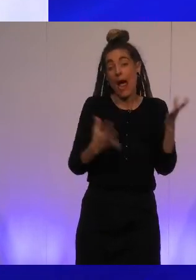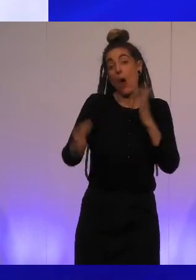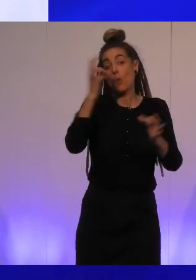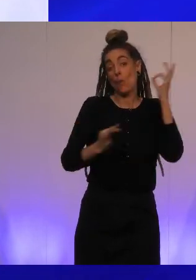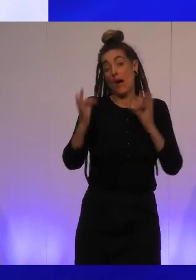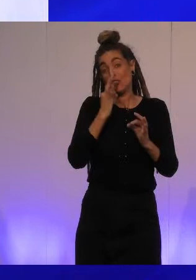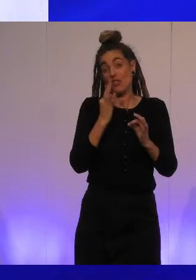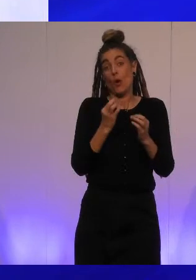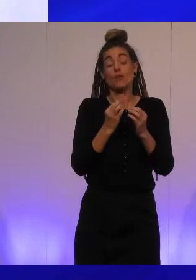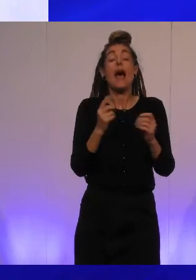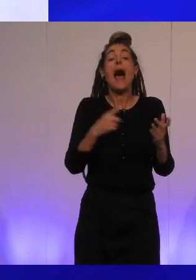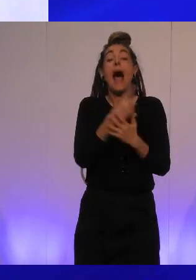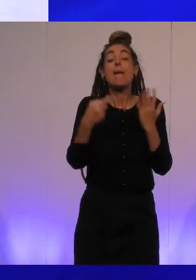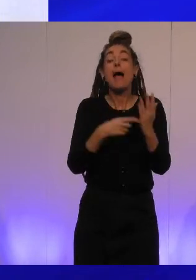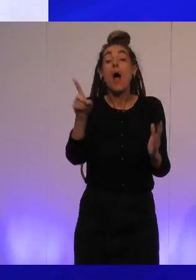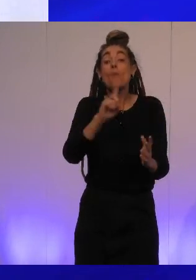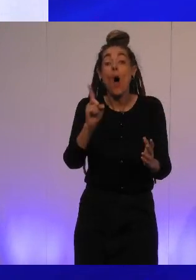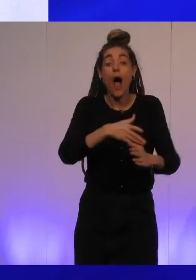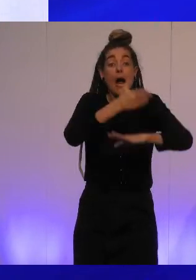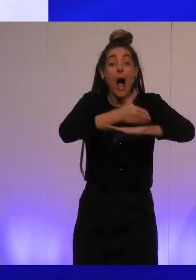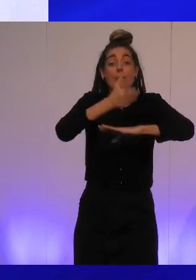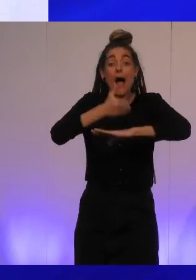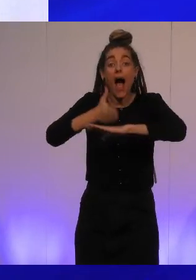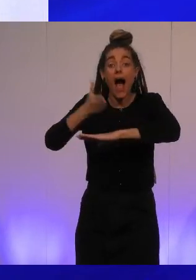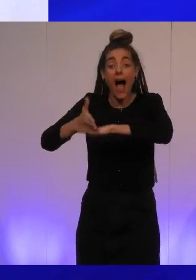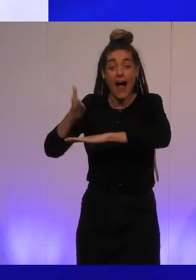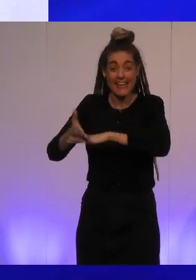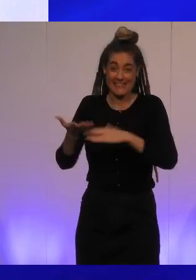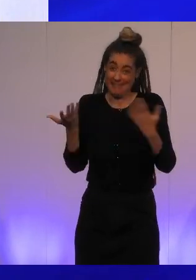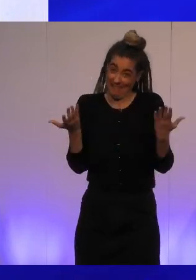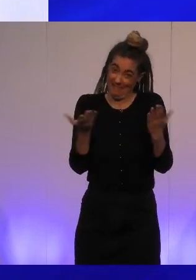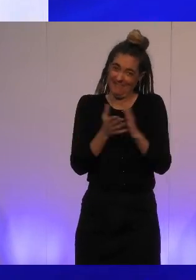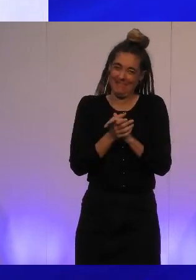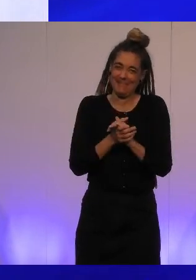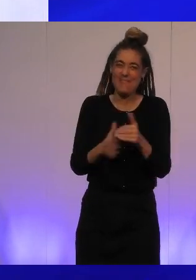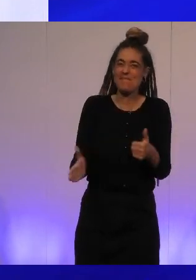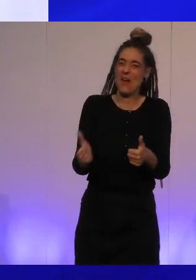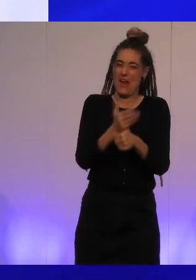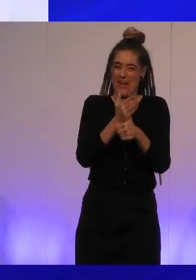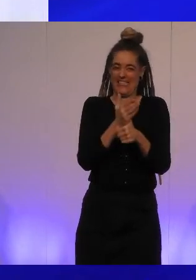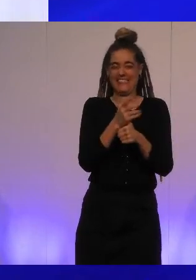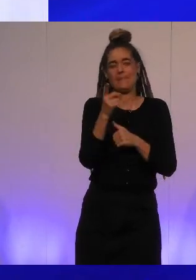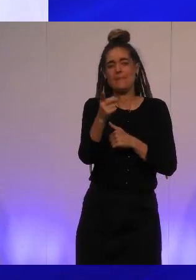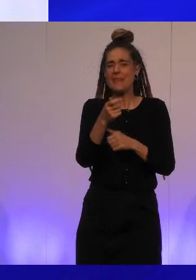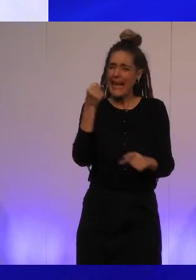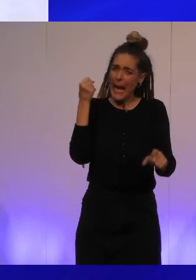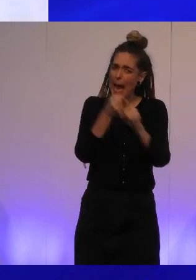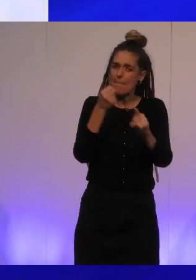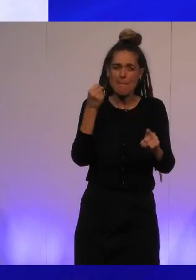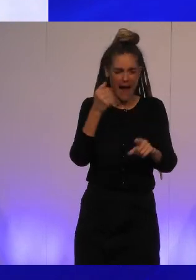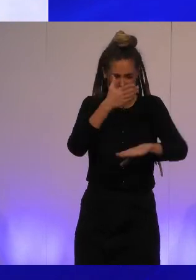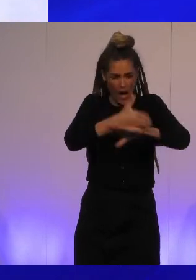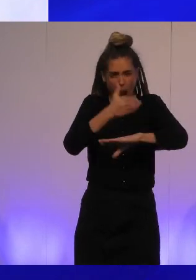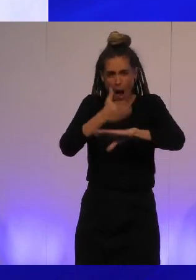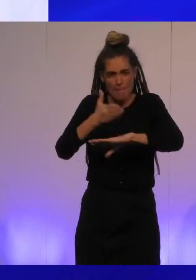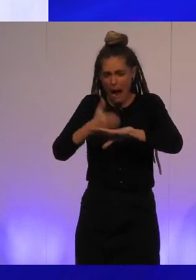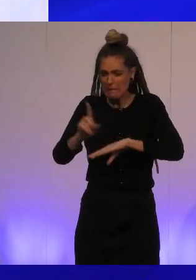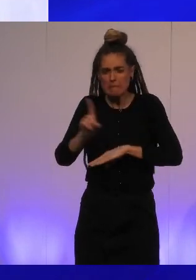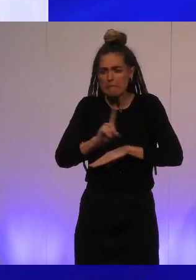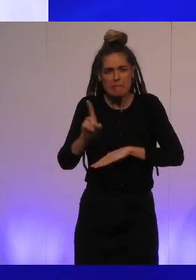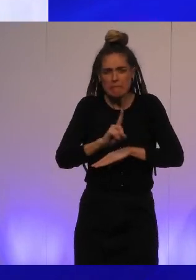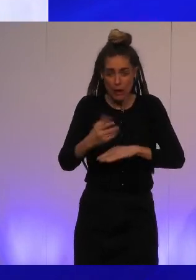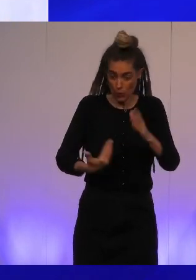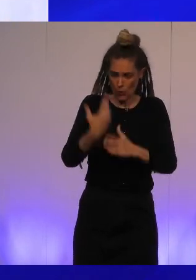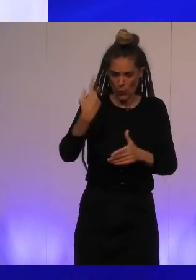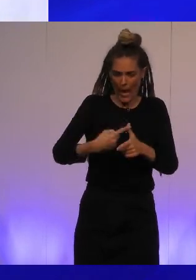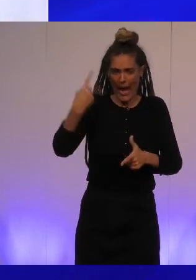parking. So get ready. The first one is about what's going to be the impact on car parking, because the new A&E is going